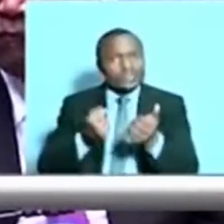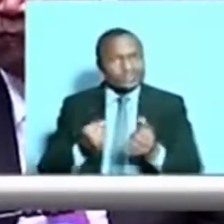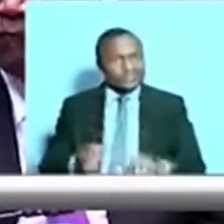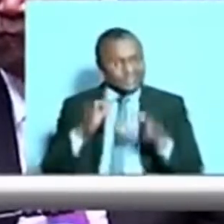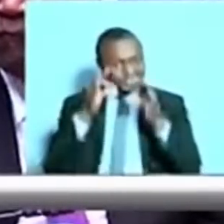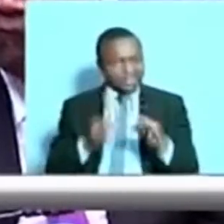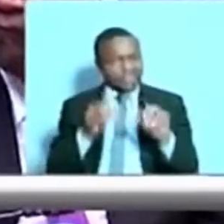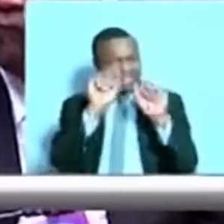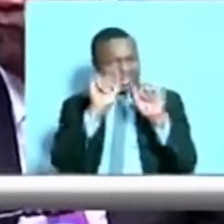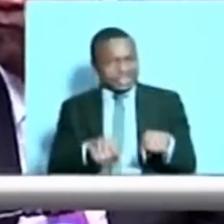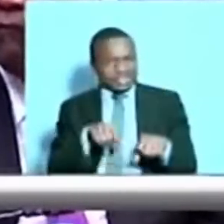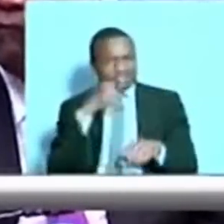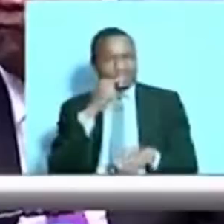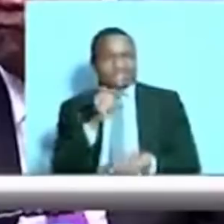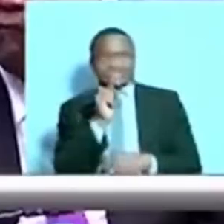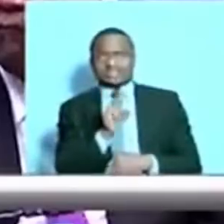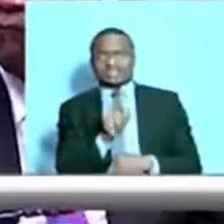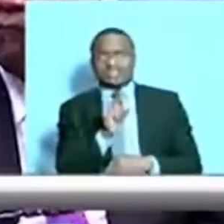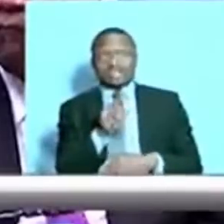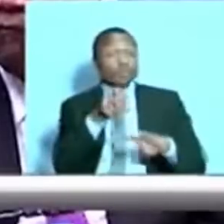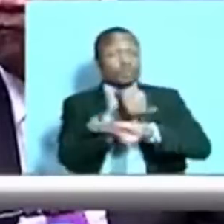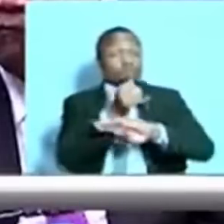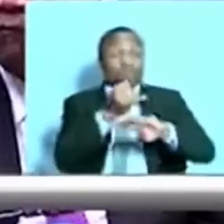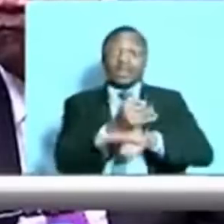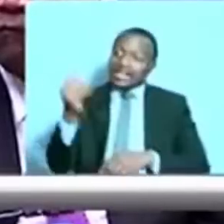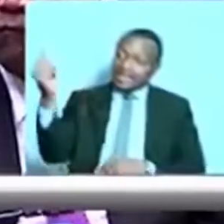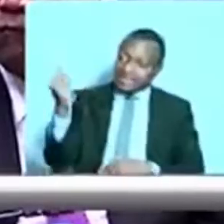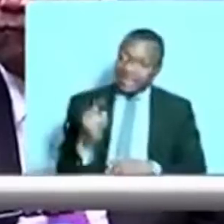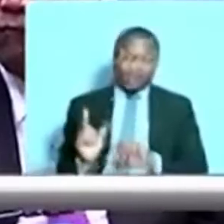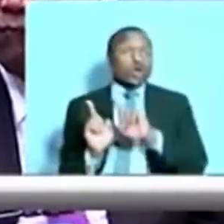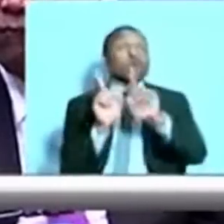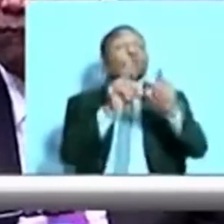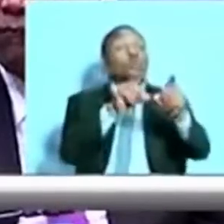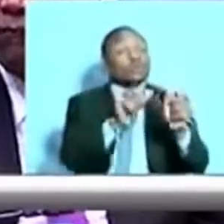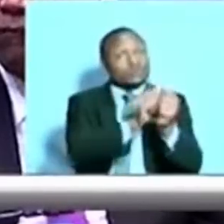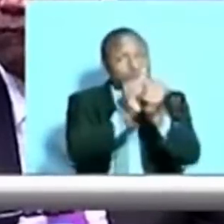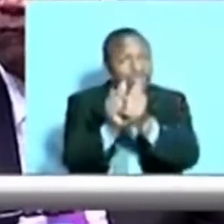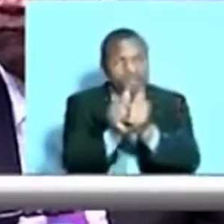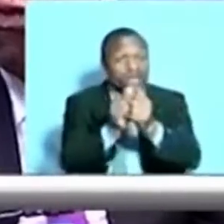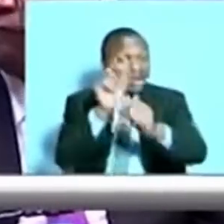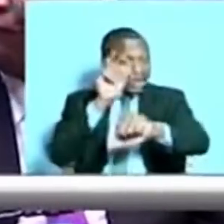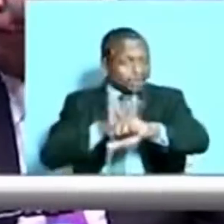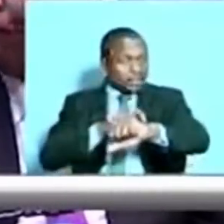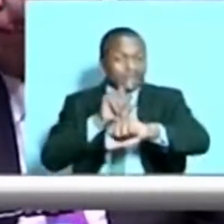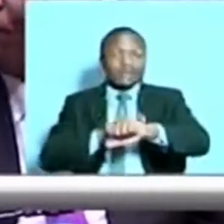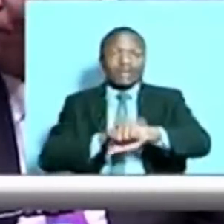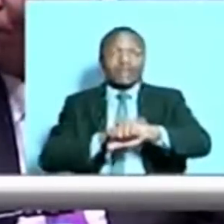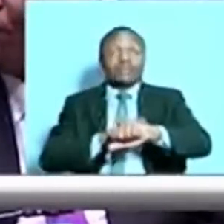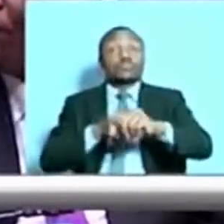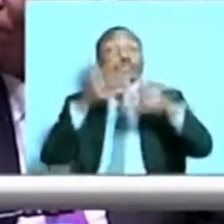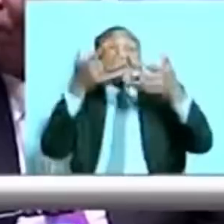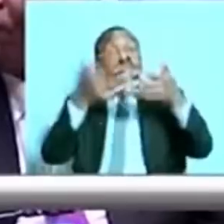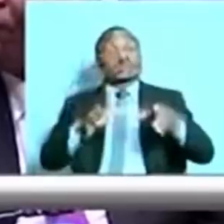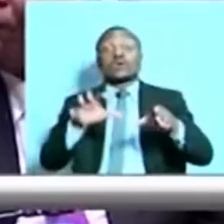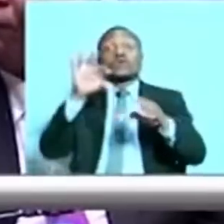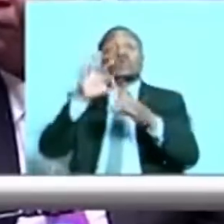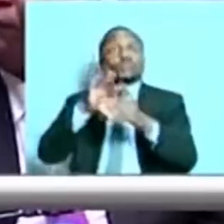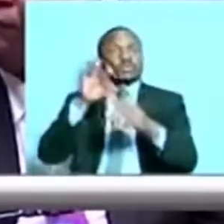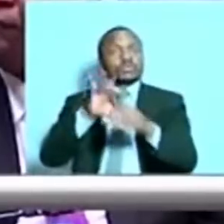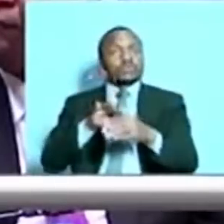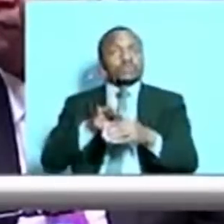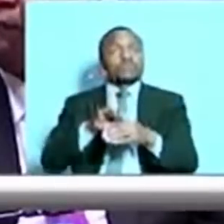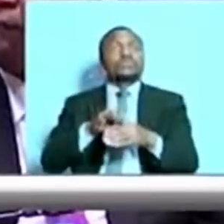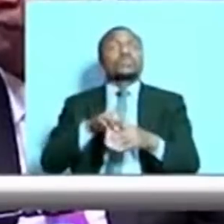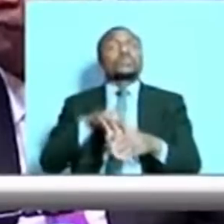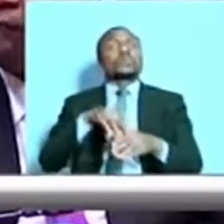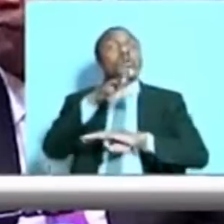when we can actually say, despite the insults, come along, let's go? In our time, when we lost the elections, we were simply called